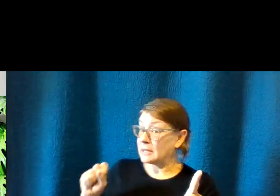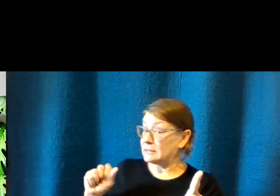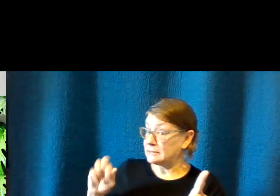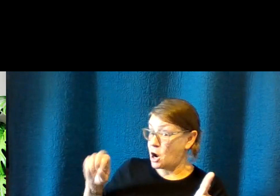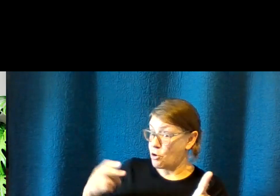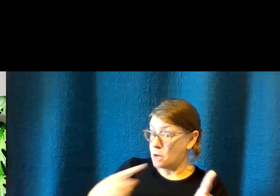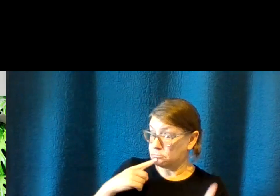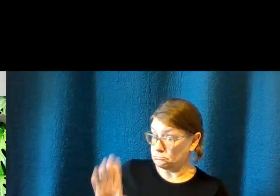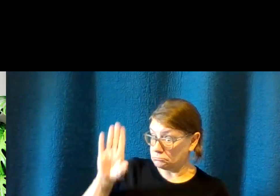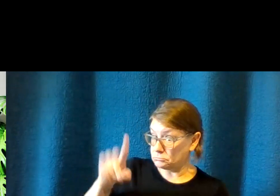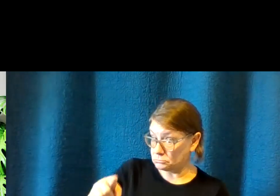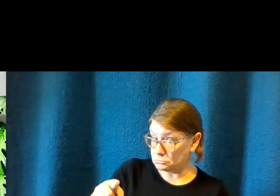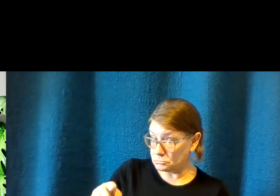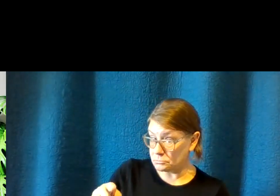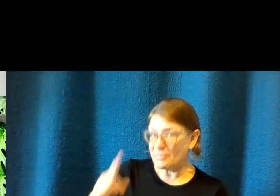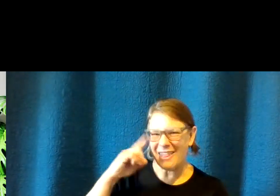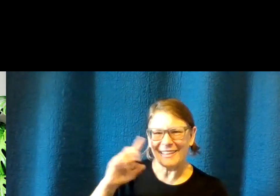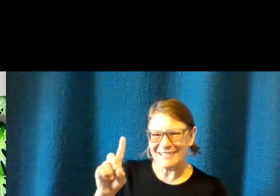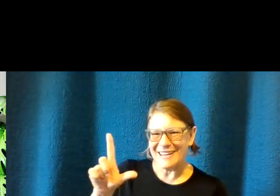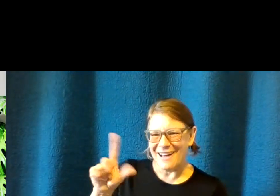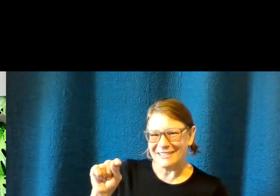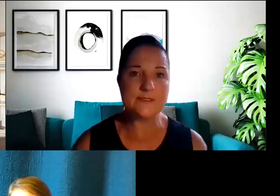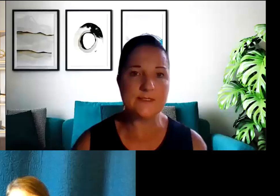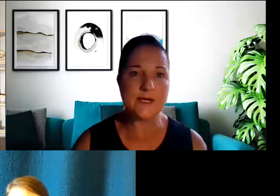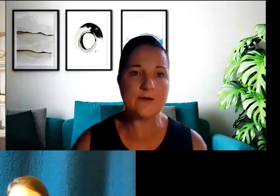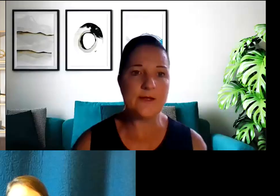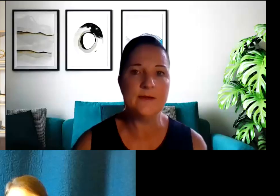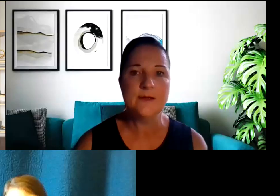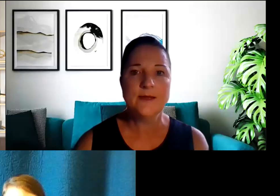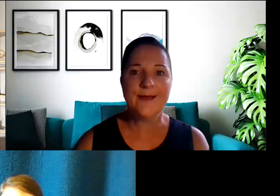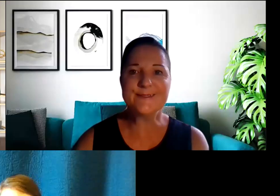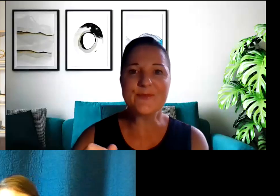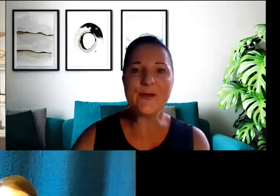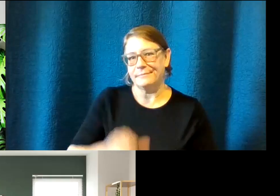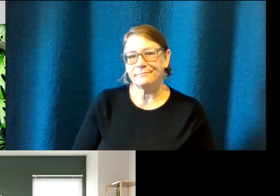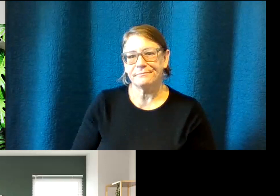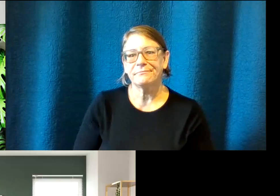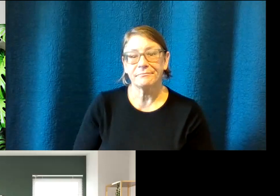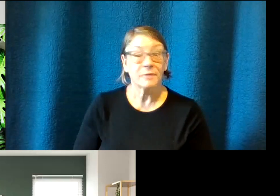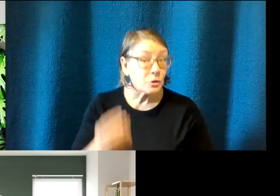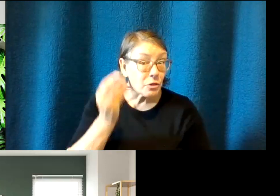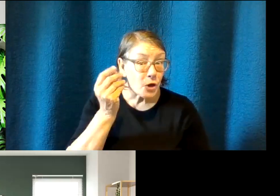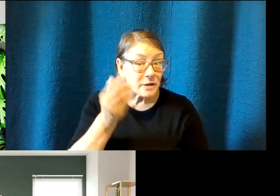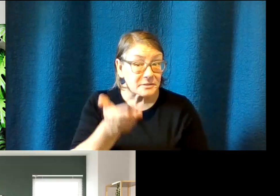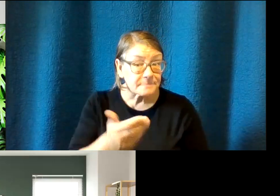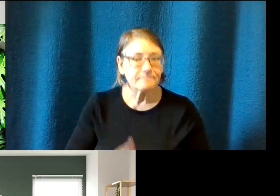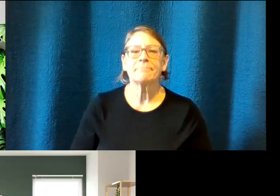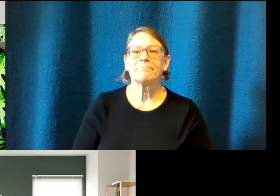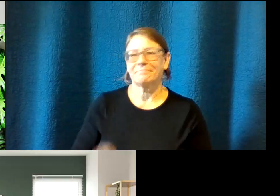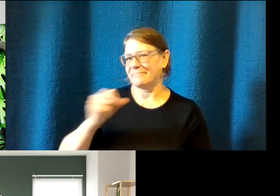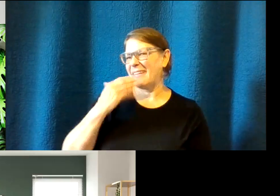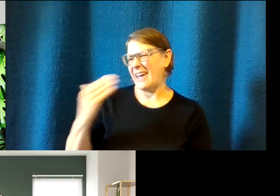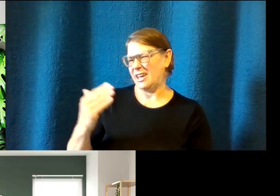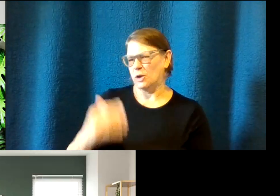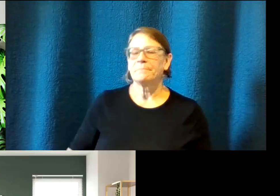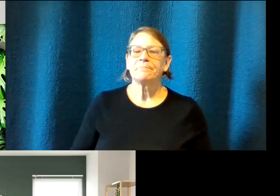had something to say, and that's why I think the DLT could be a great supporter in this area. Some thoughts, Sarah? Sure, thank you. Well,